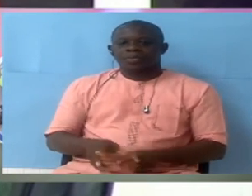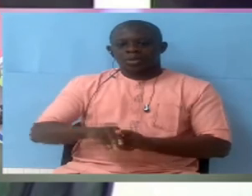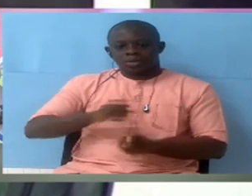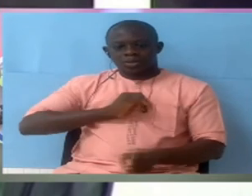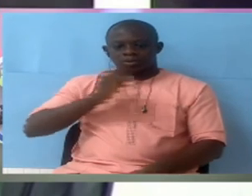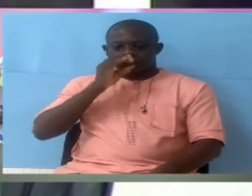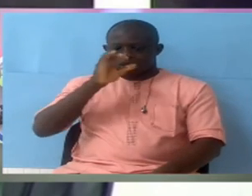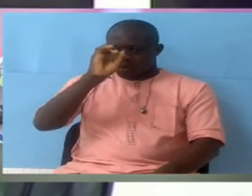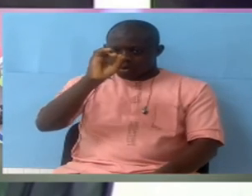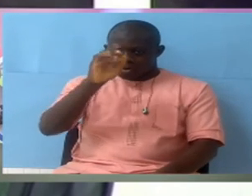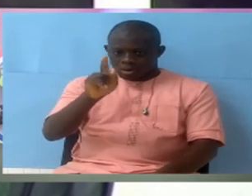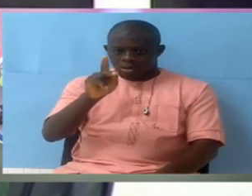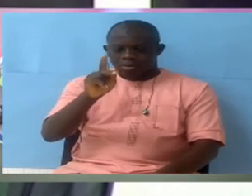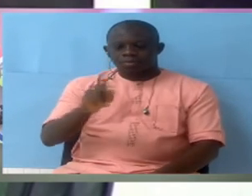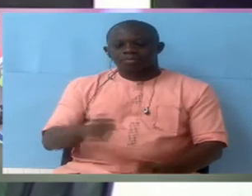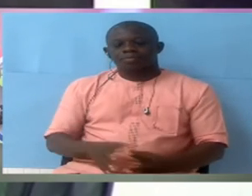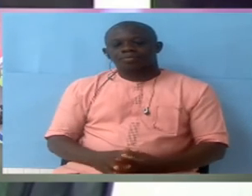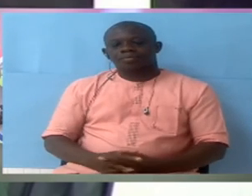okay. Mune baxna.